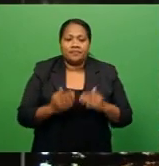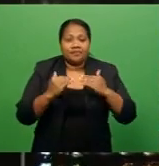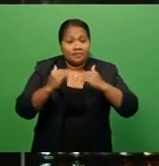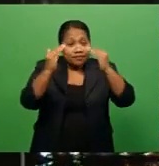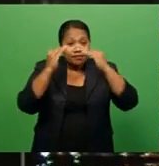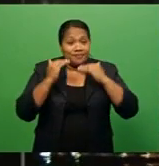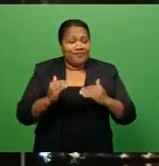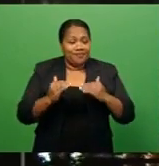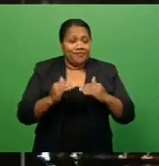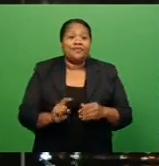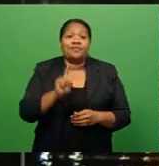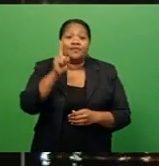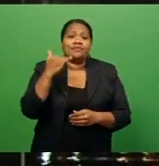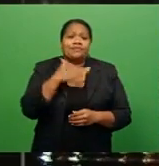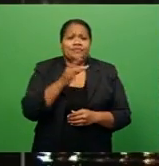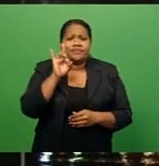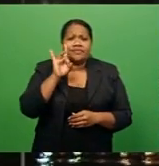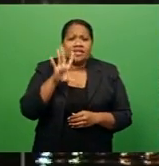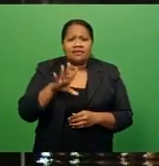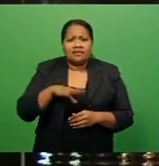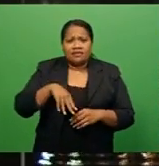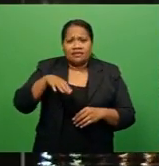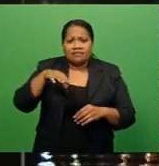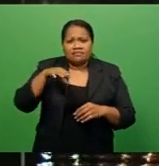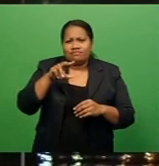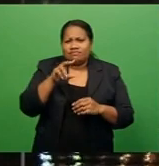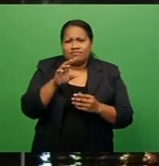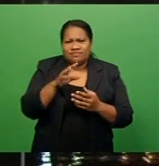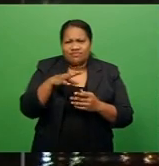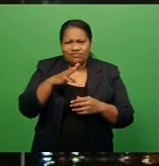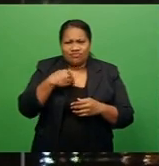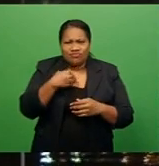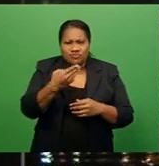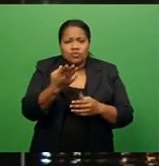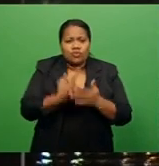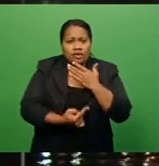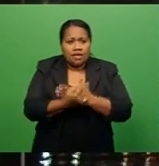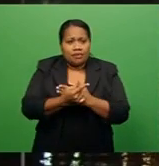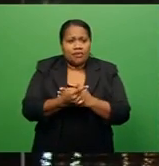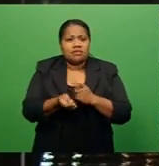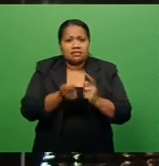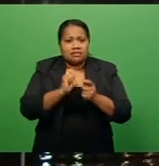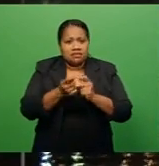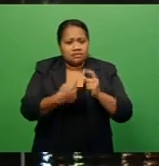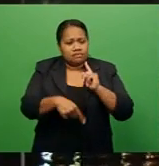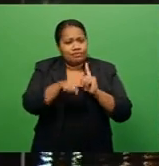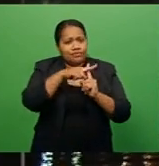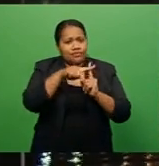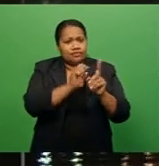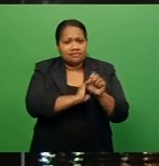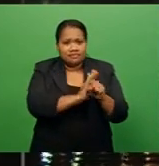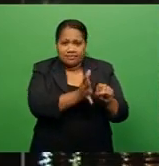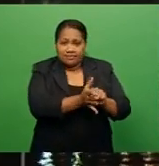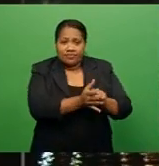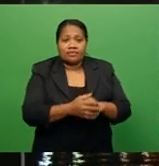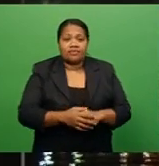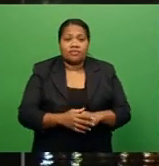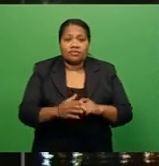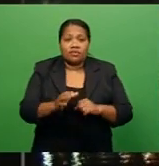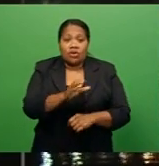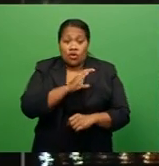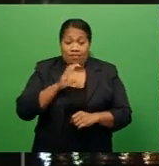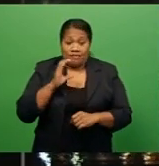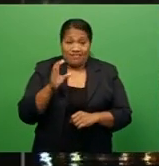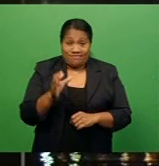Fijian peacekeepers in 2 missions overseas have tested positive for COVID-19. Commander of the Republic of Fiji